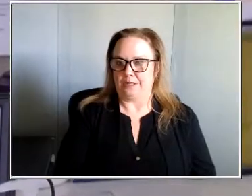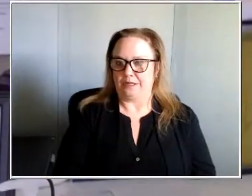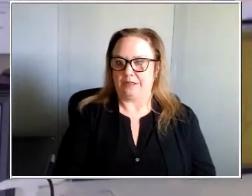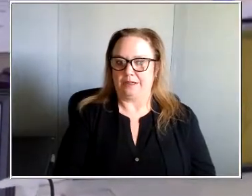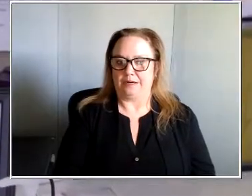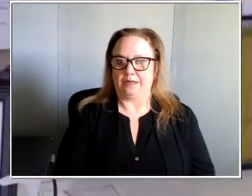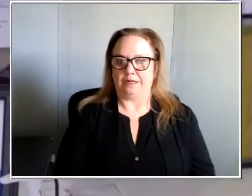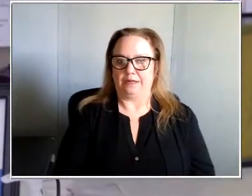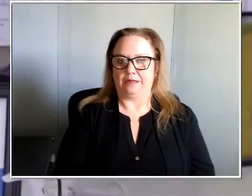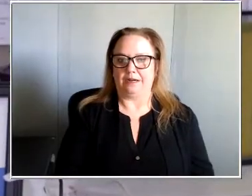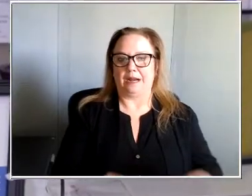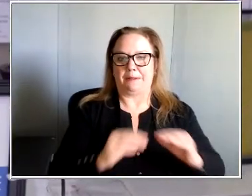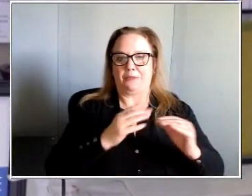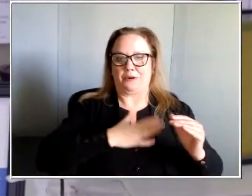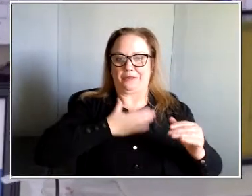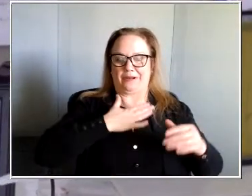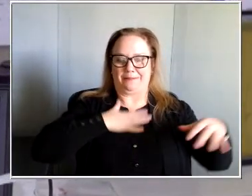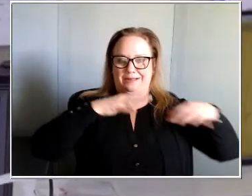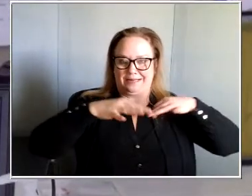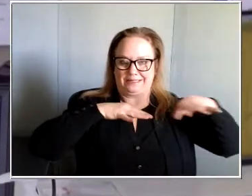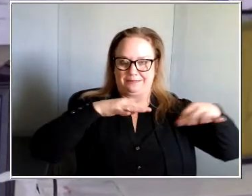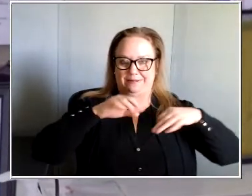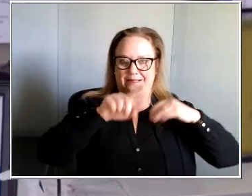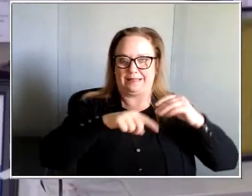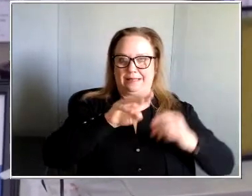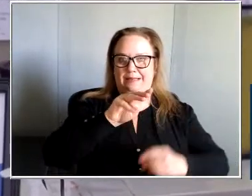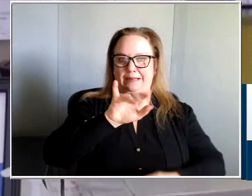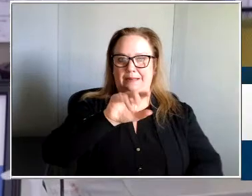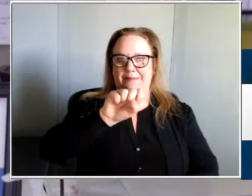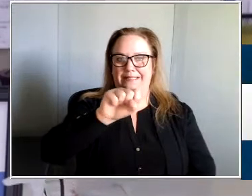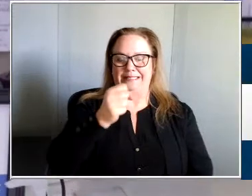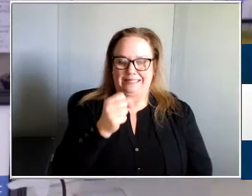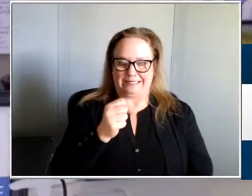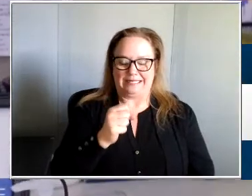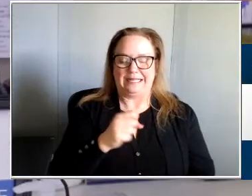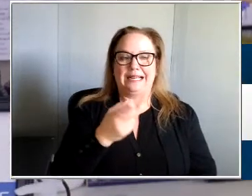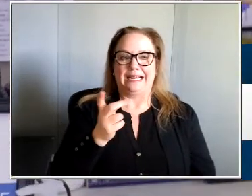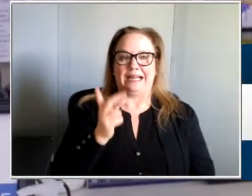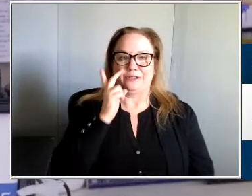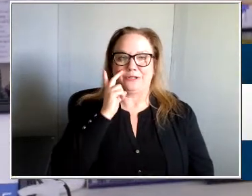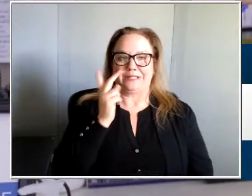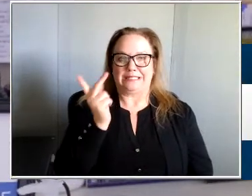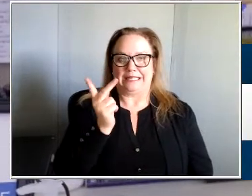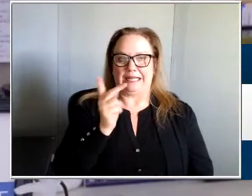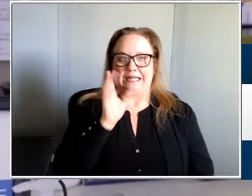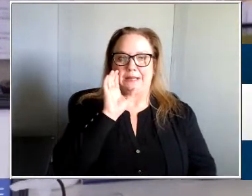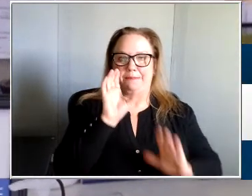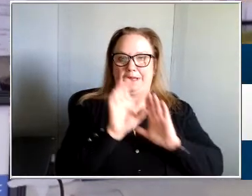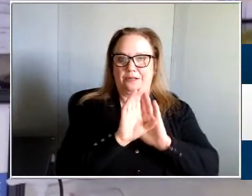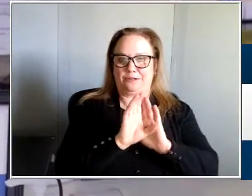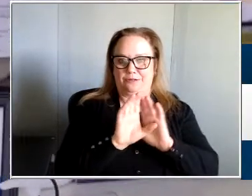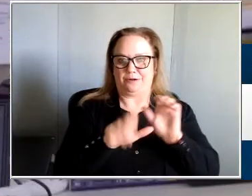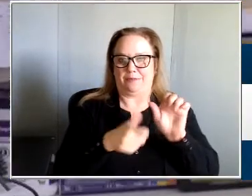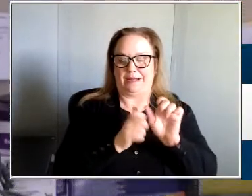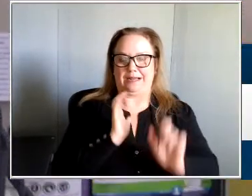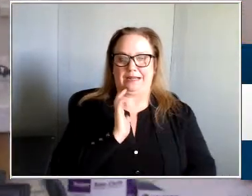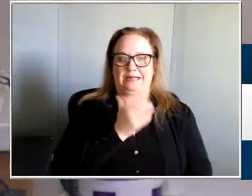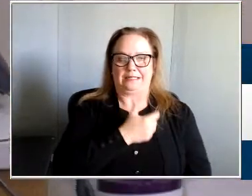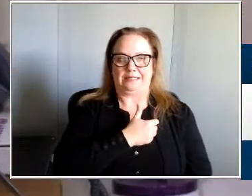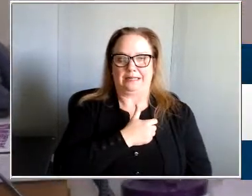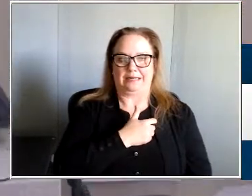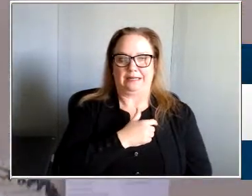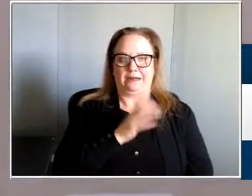I'm more than happy to tell you about the Missys, Dr. Seitz. As you can see, the pictures are behind us. Here, this is